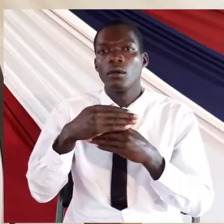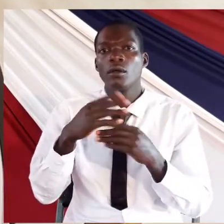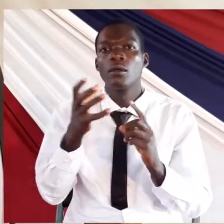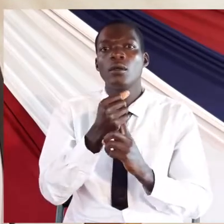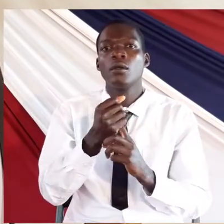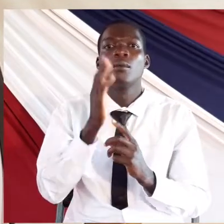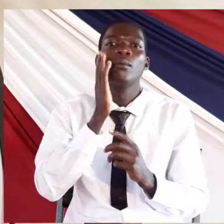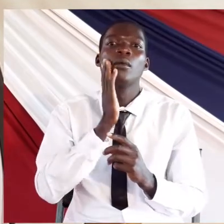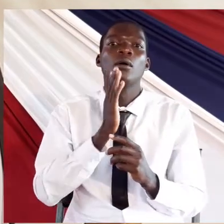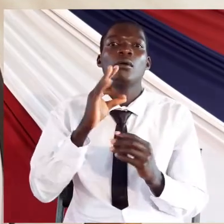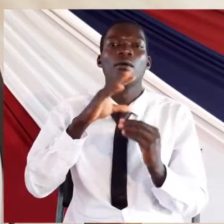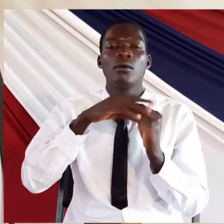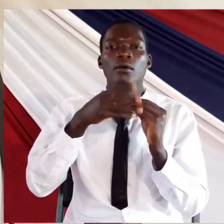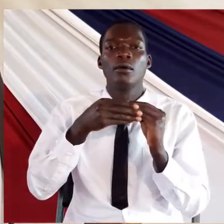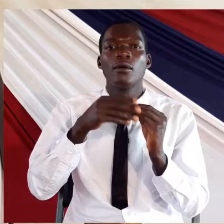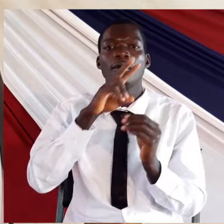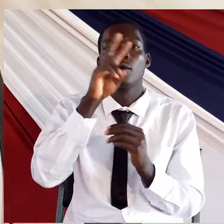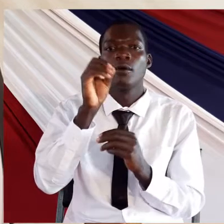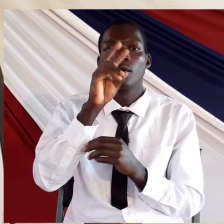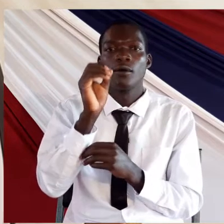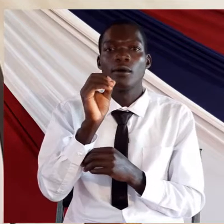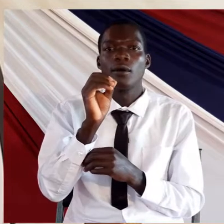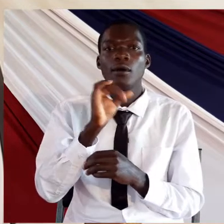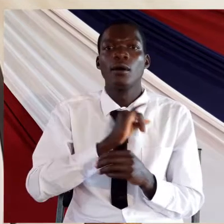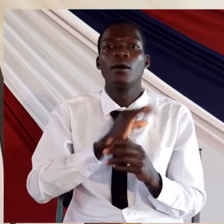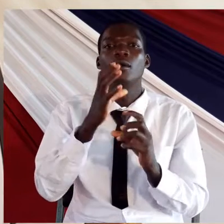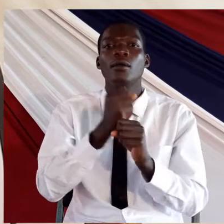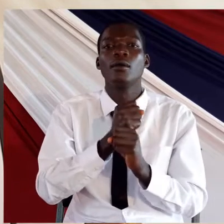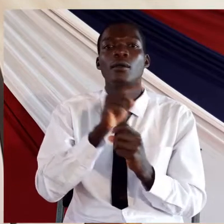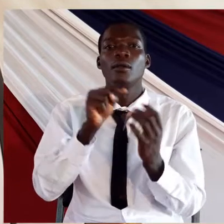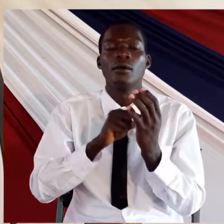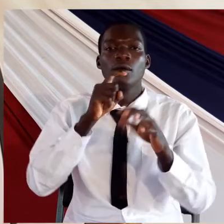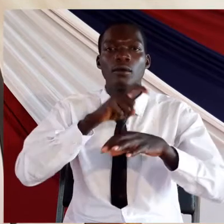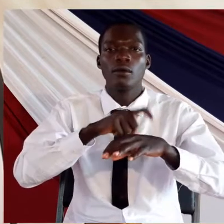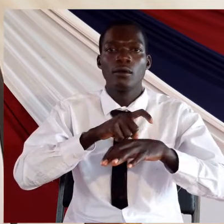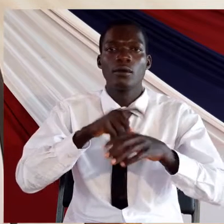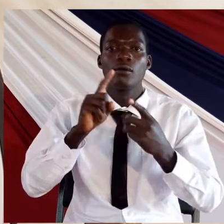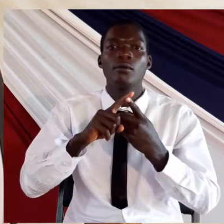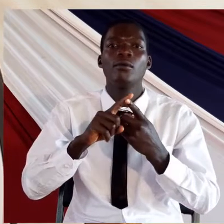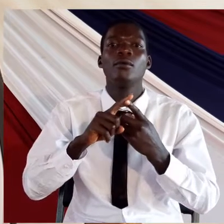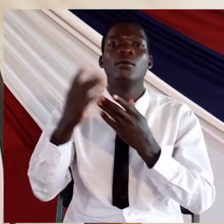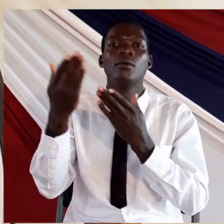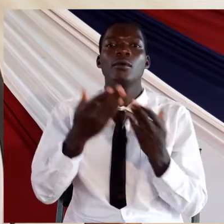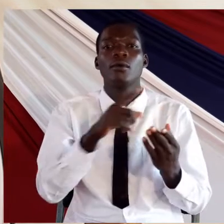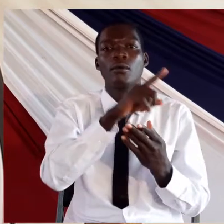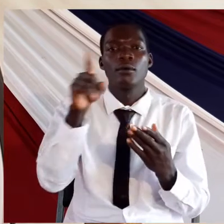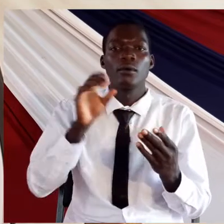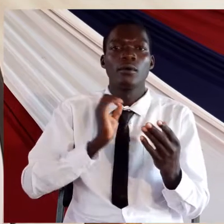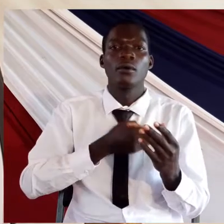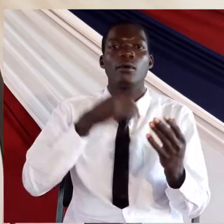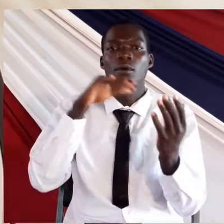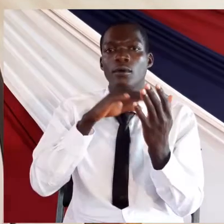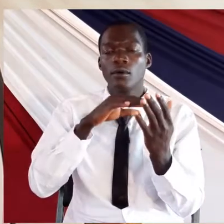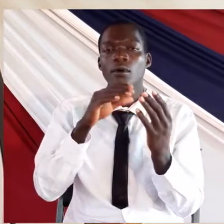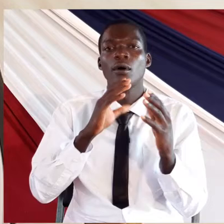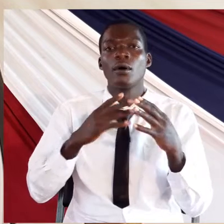month of May 2020. I take this opportunity to welcome you to our study of the